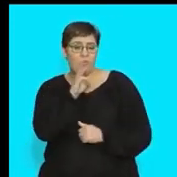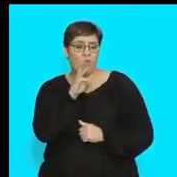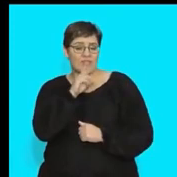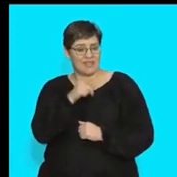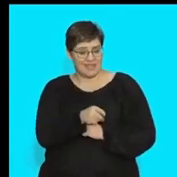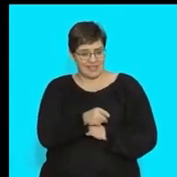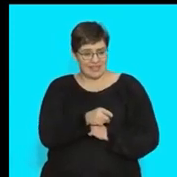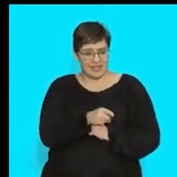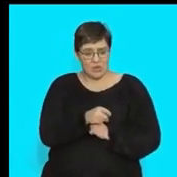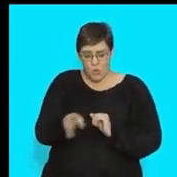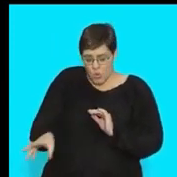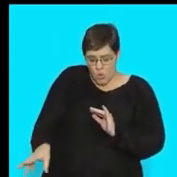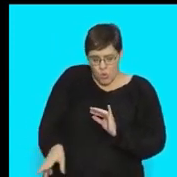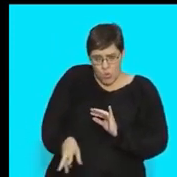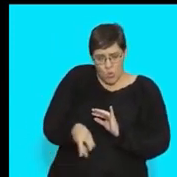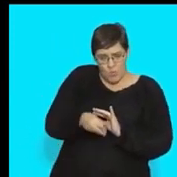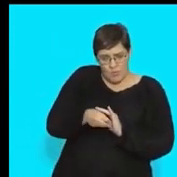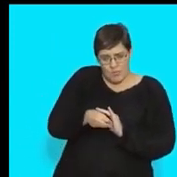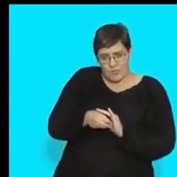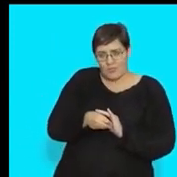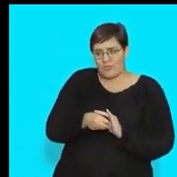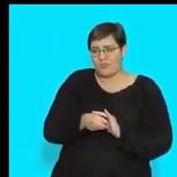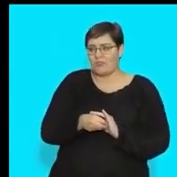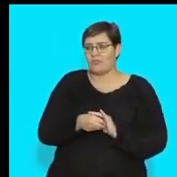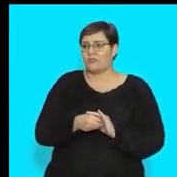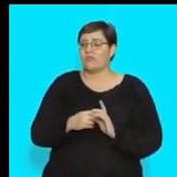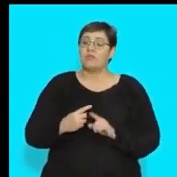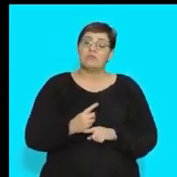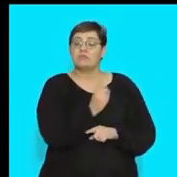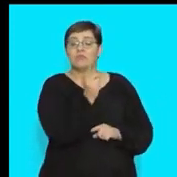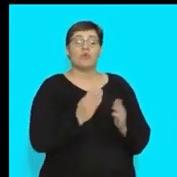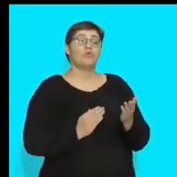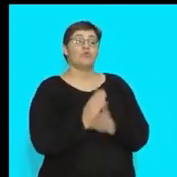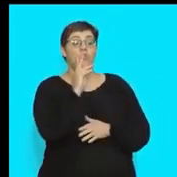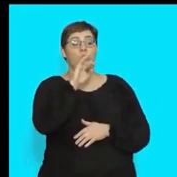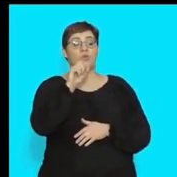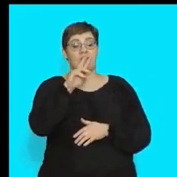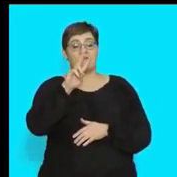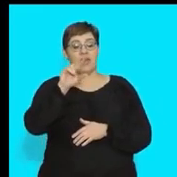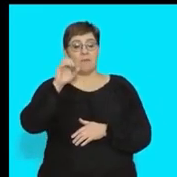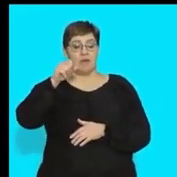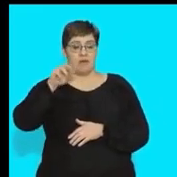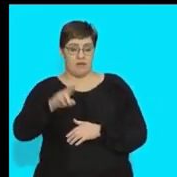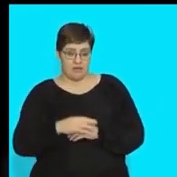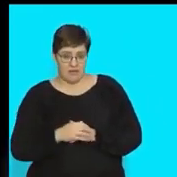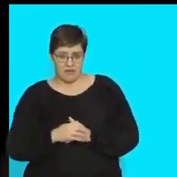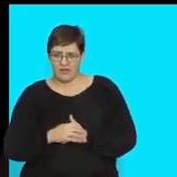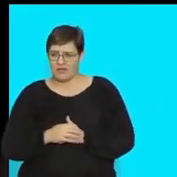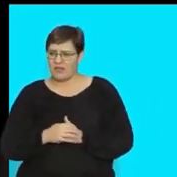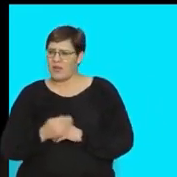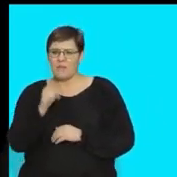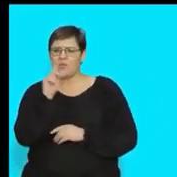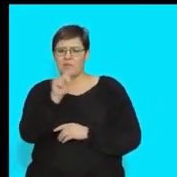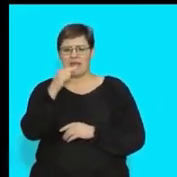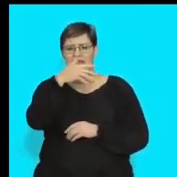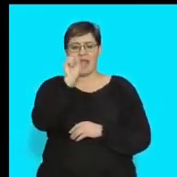that a plant absorbs, it actually loses through water vapor. What do I mean by water vapor? It's a